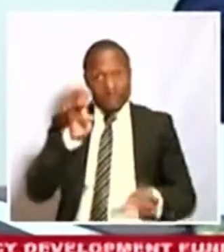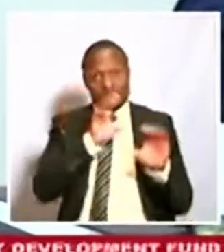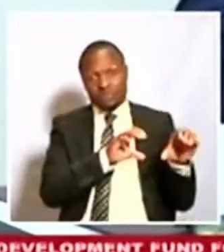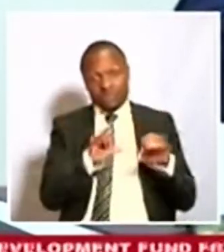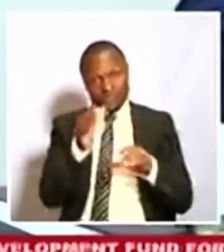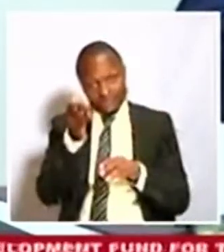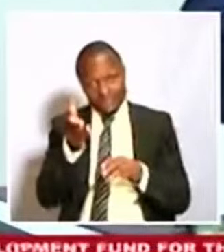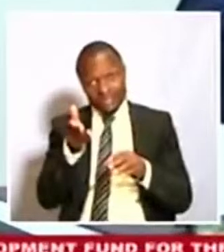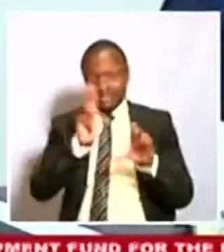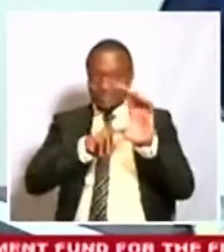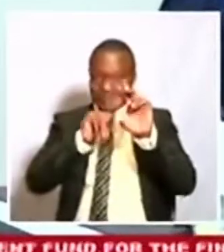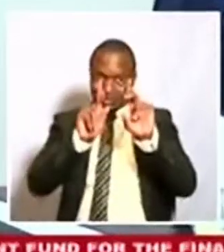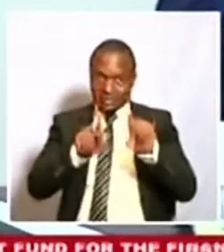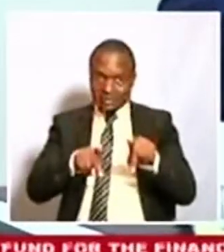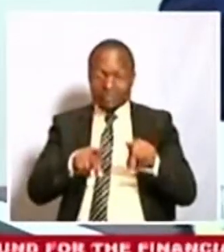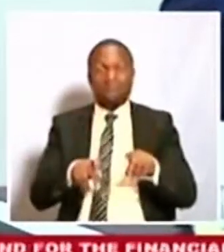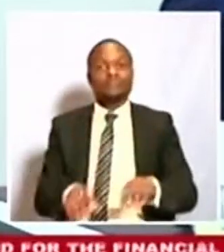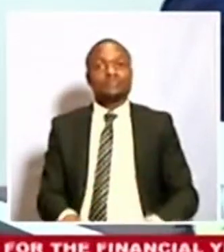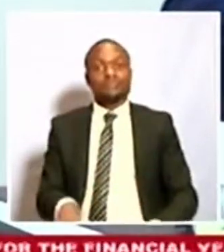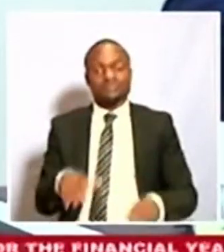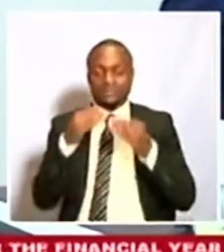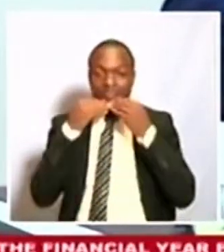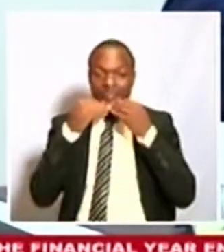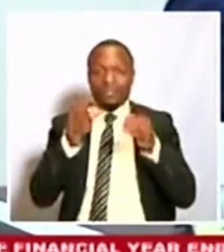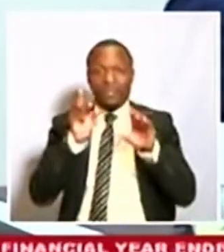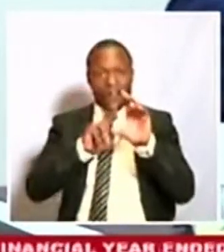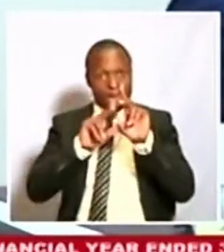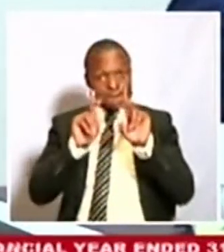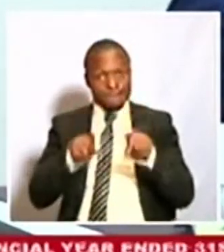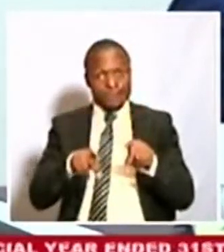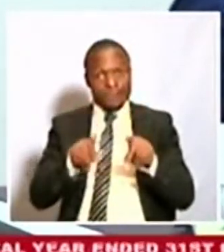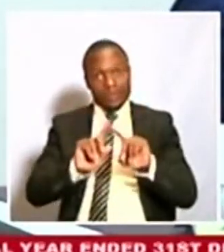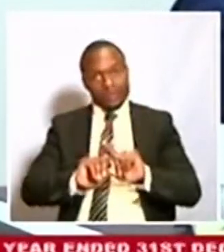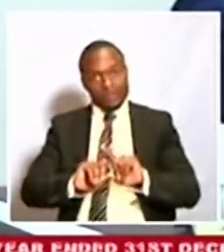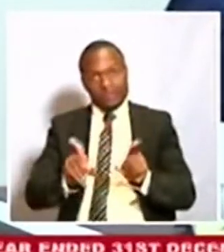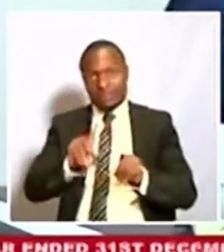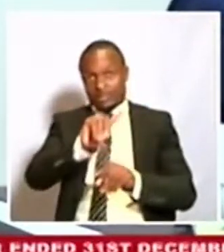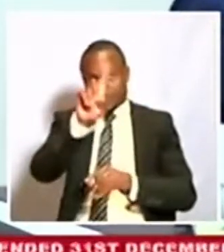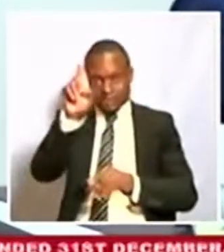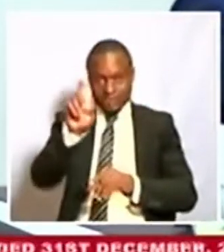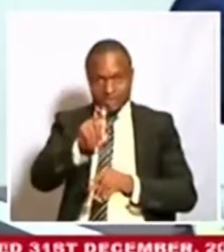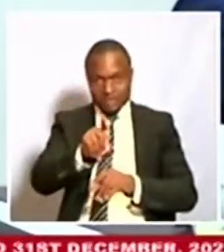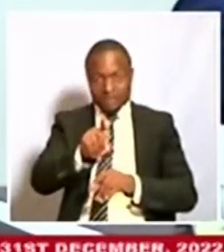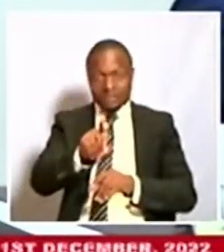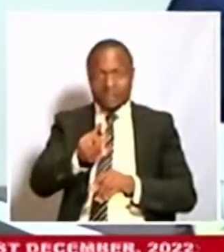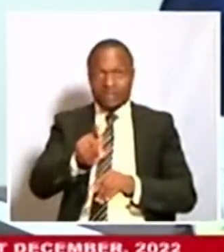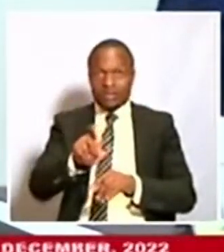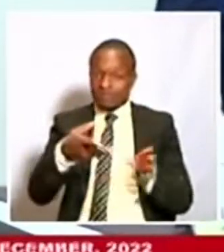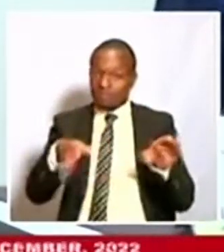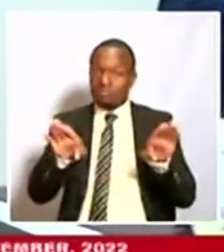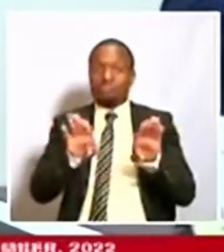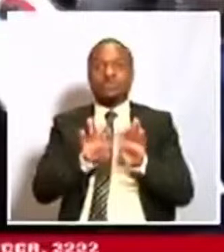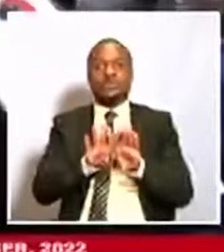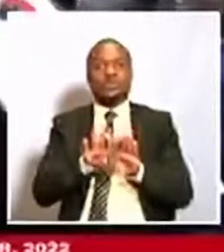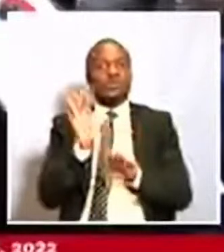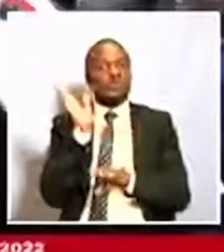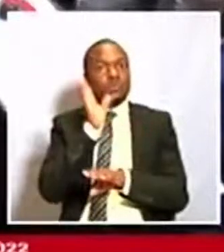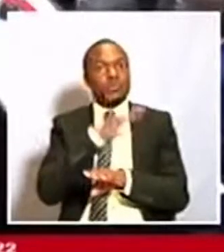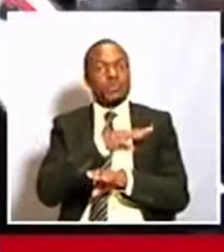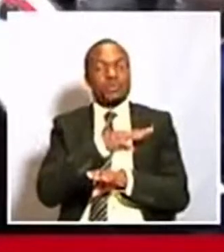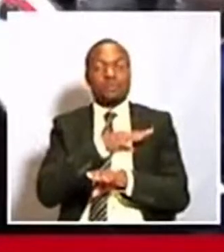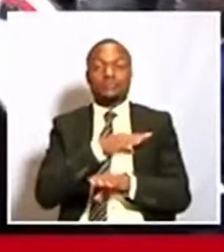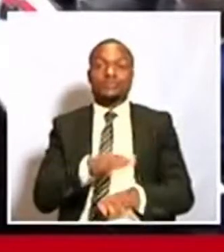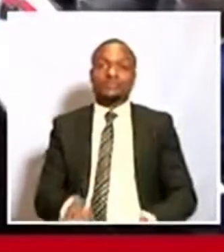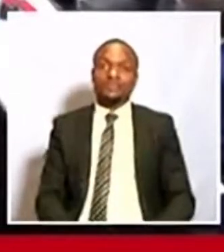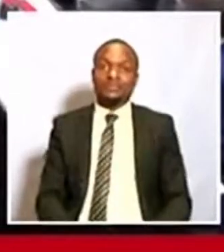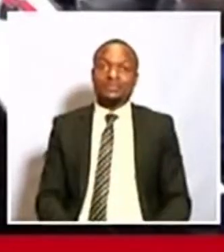Yes. Yes. Thank you so much, Chair. It's a different question. Yes, a different question. You have already closed that chapter, no, sir? Please go